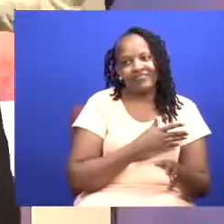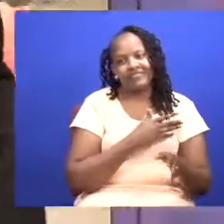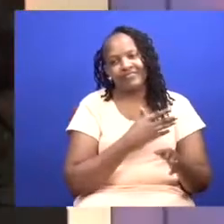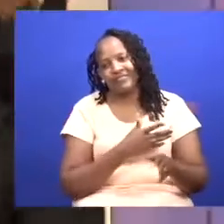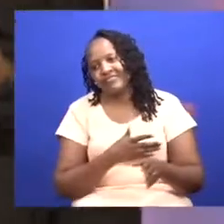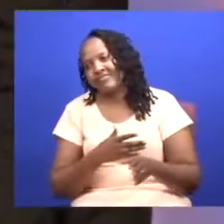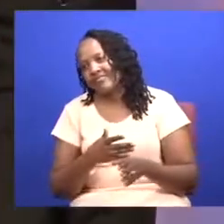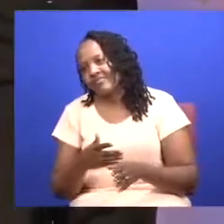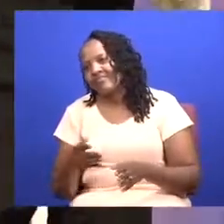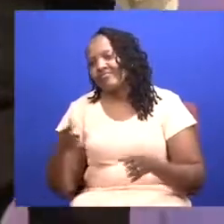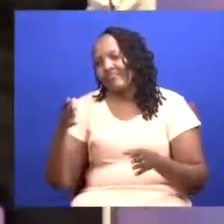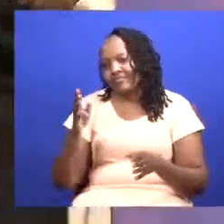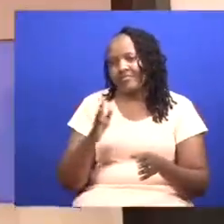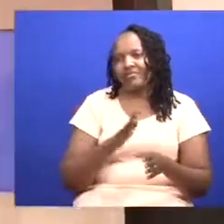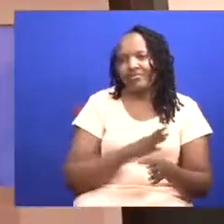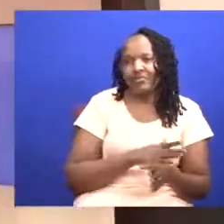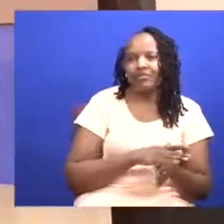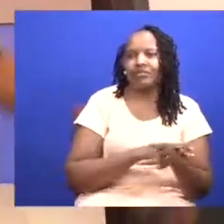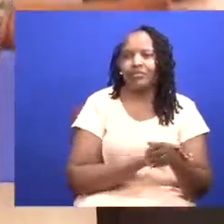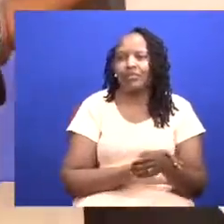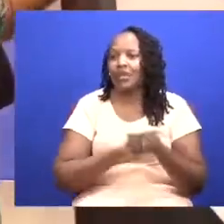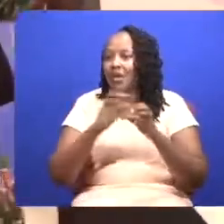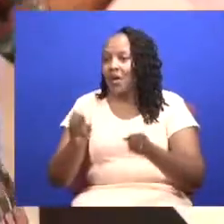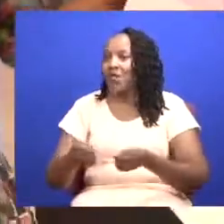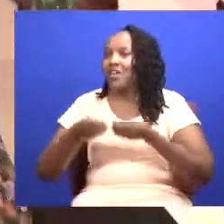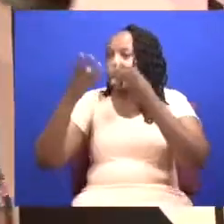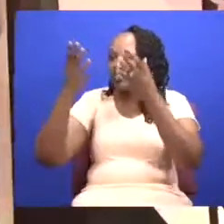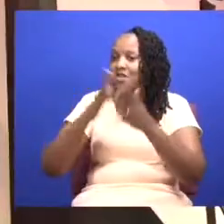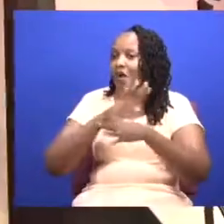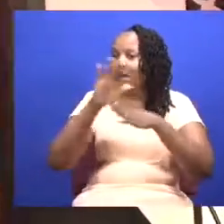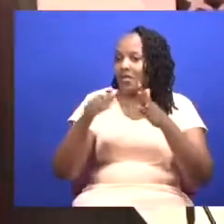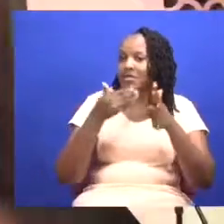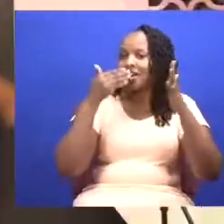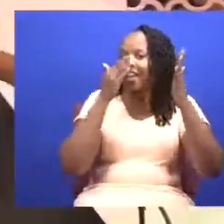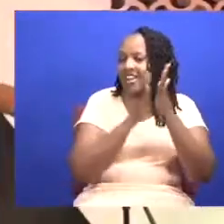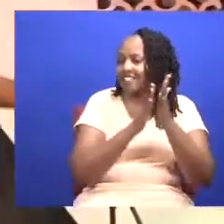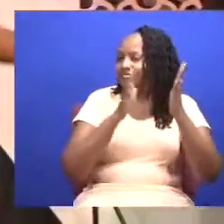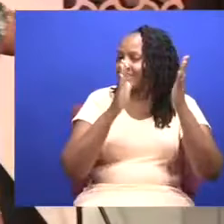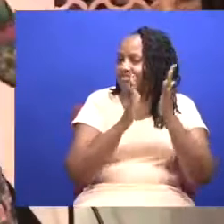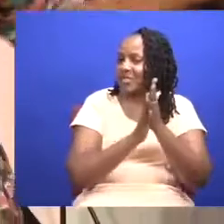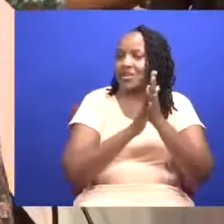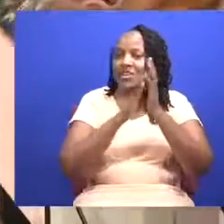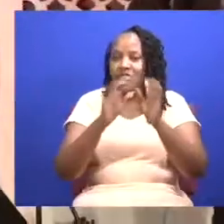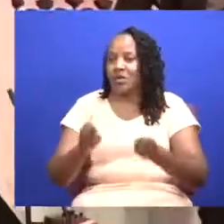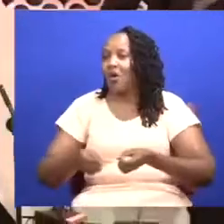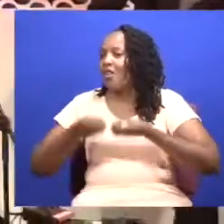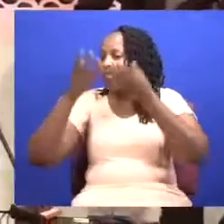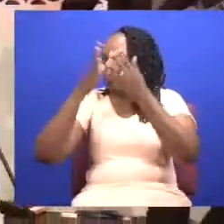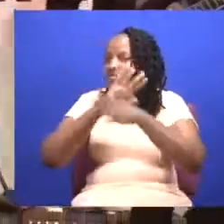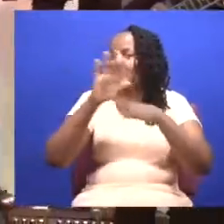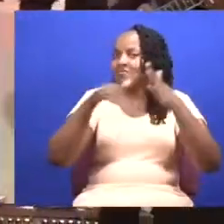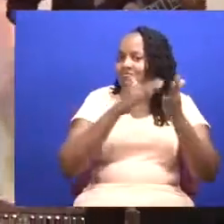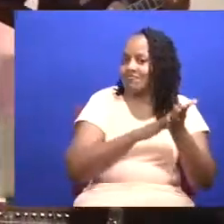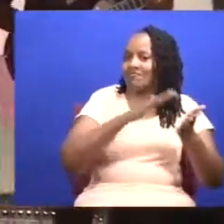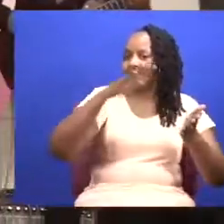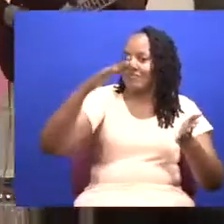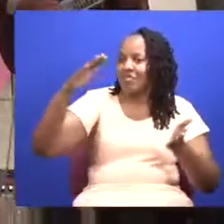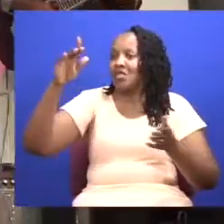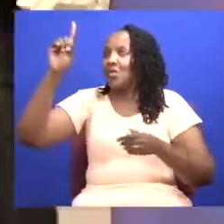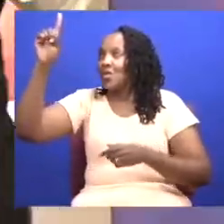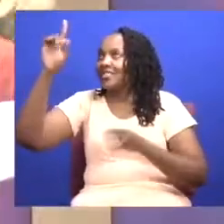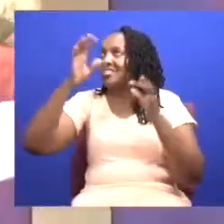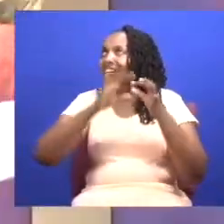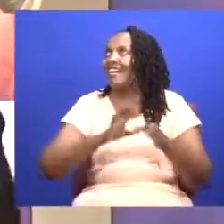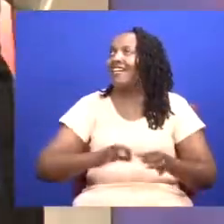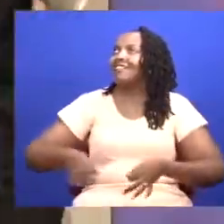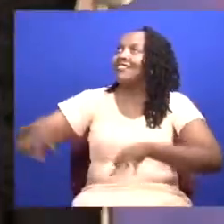a sacrifice of praise to the Lord. Say, we give you. We give you all the glory. We give you all the praise. We give you all the glory. We give you all the